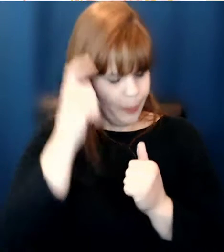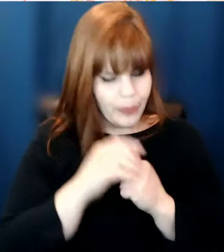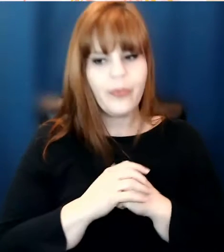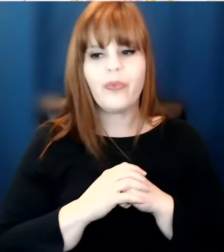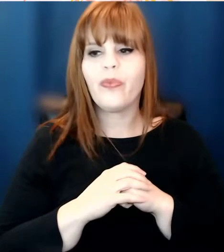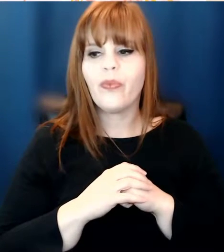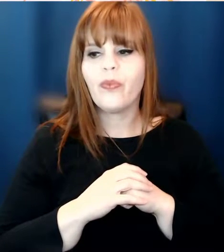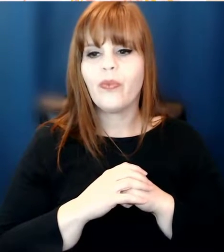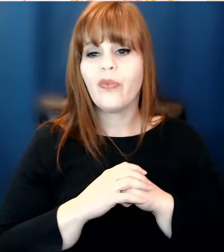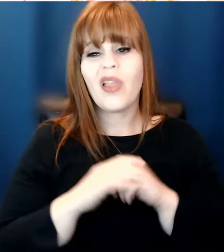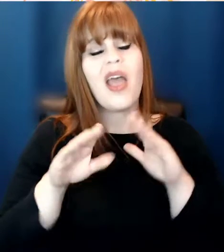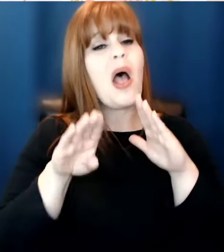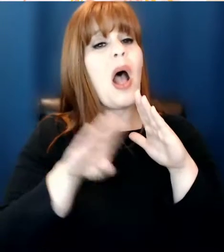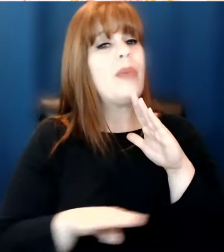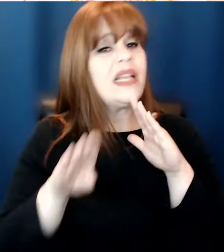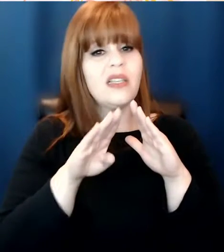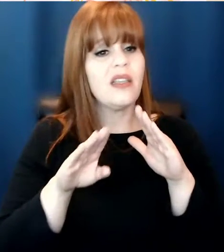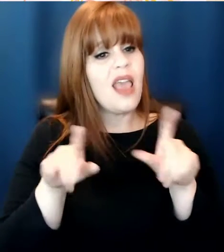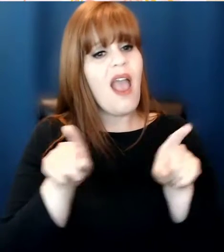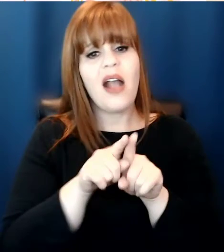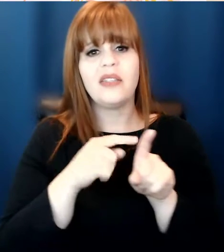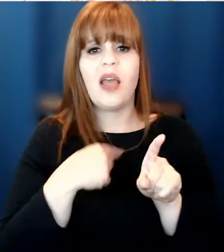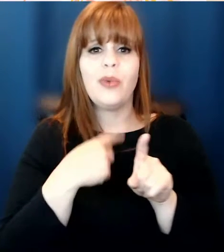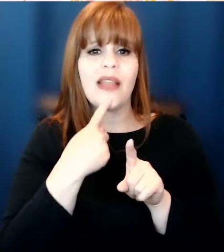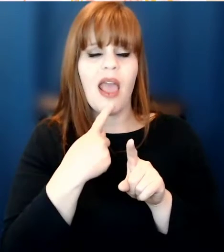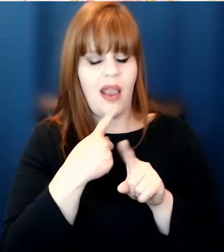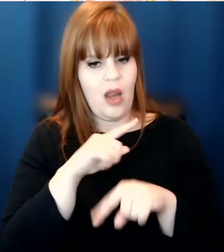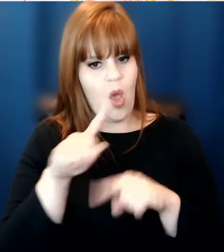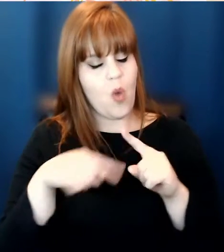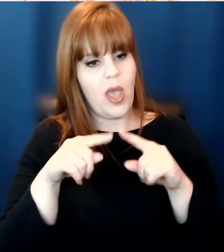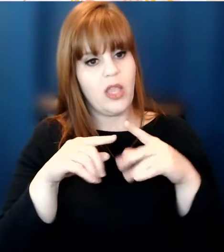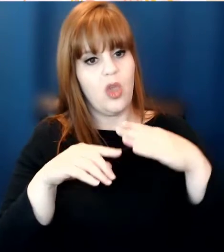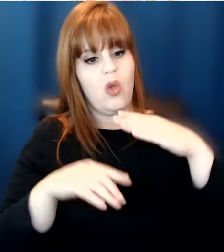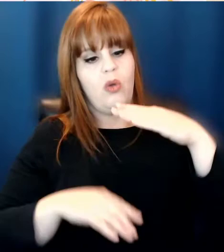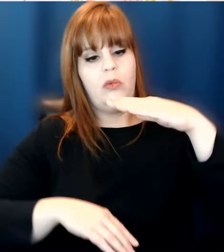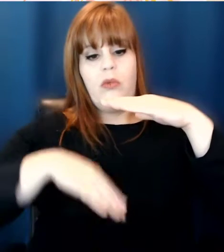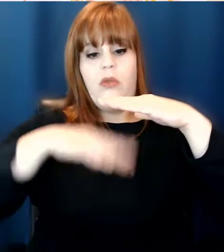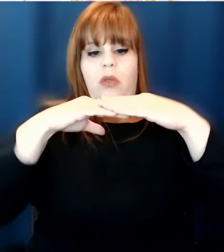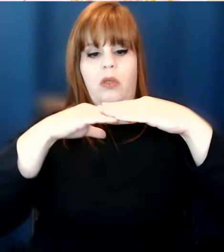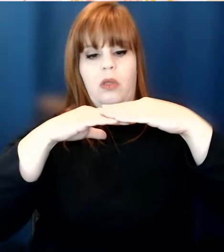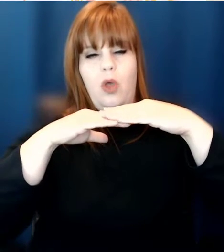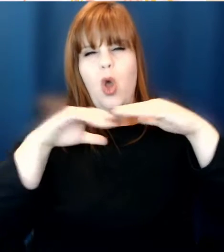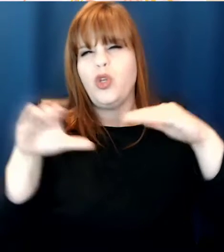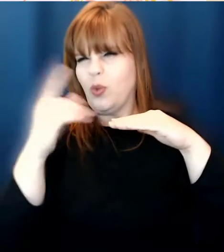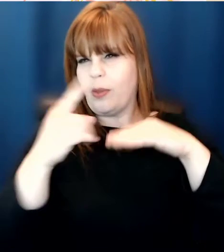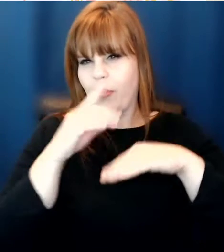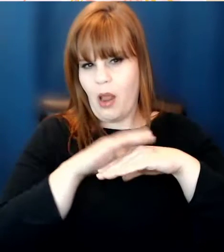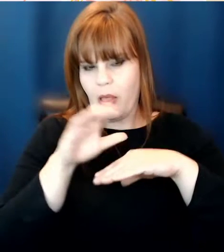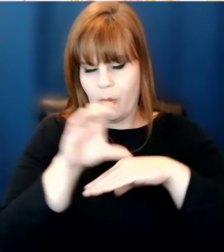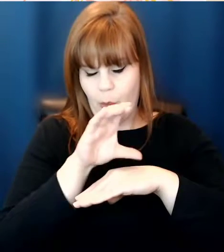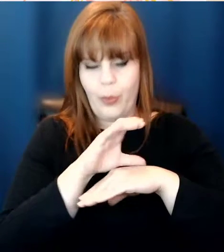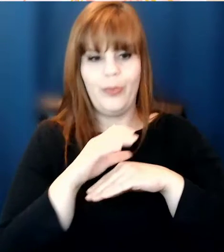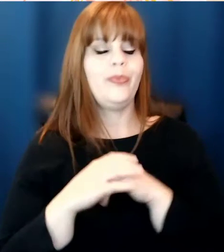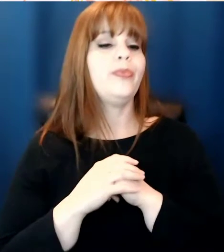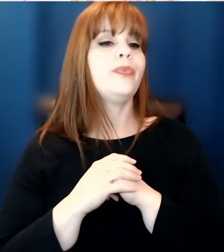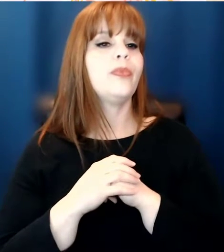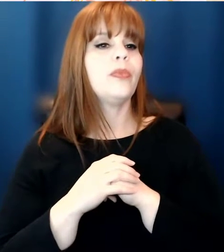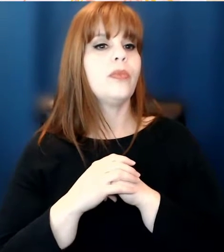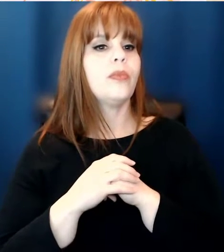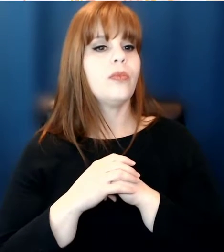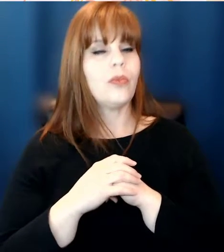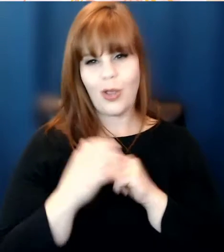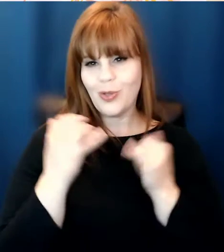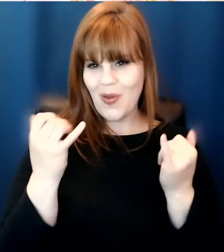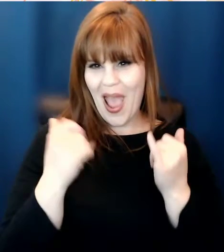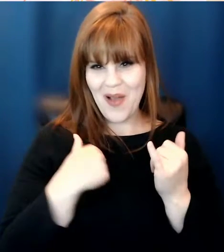And so basically, as I was saying, when you reach that threshold, do something on the computer. So let's see it